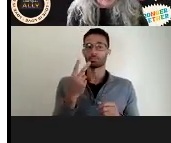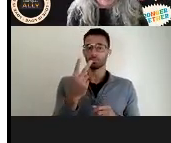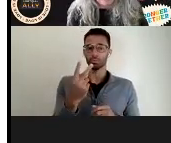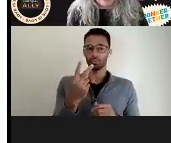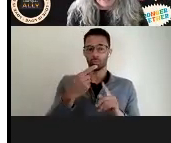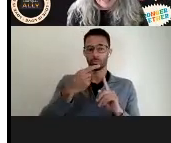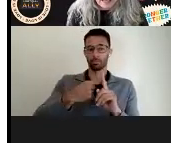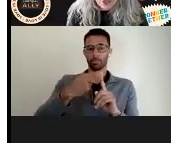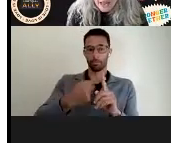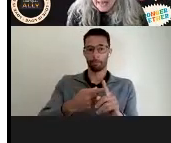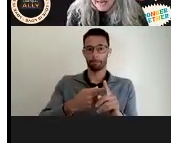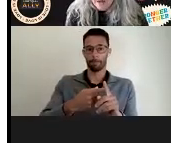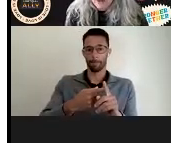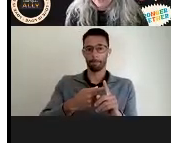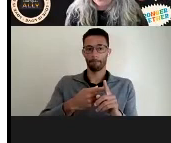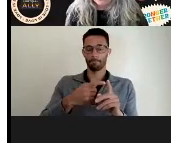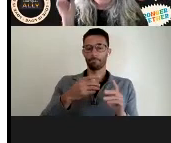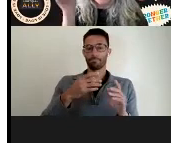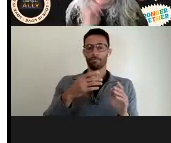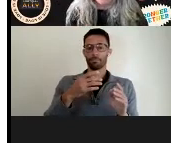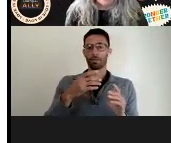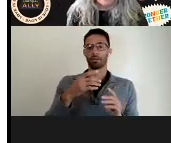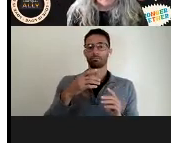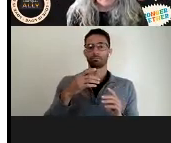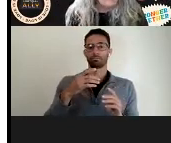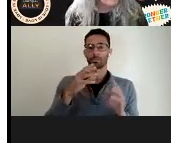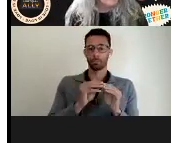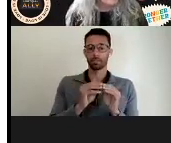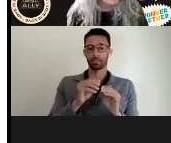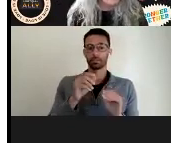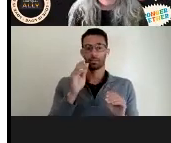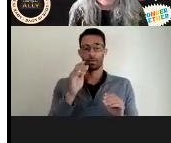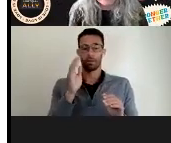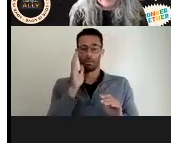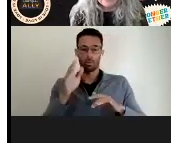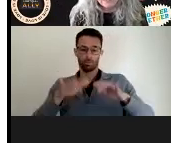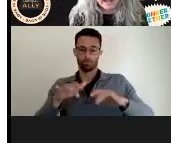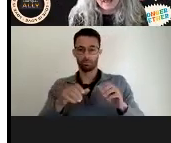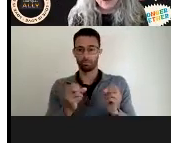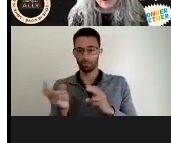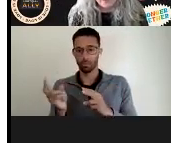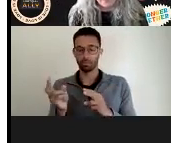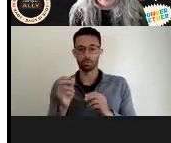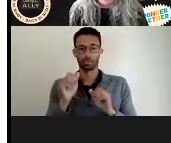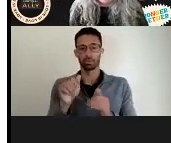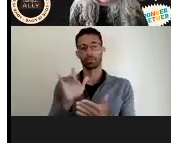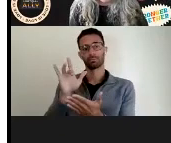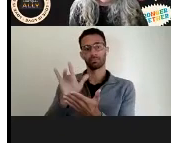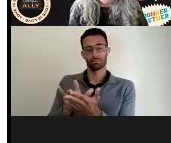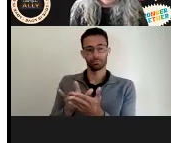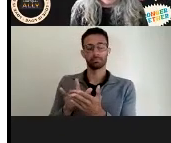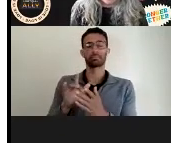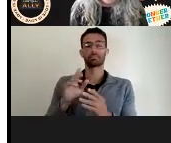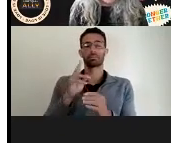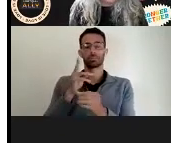the link in the chat now too, so you can click on the link and join our meetings. Thanks to the California Department of Aging